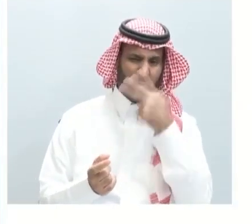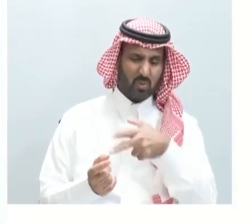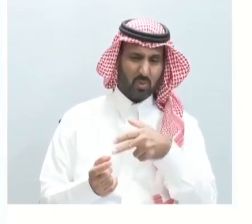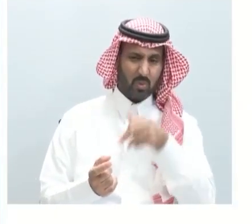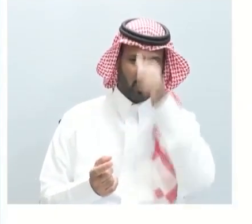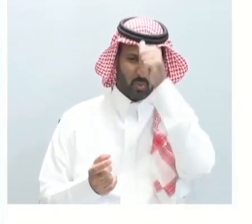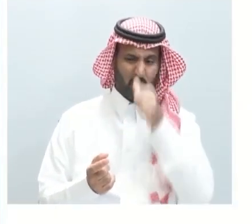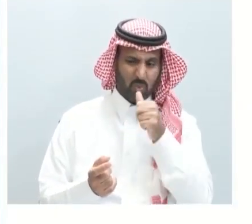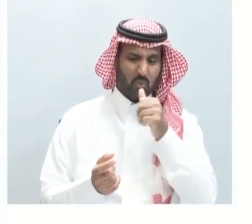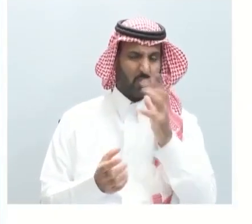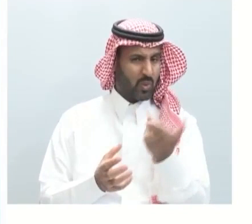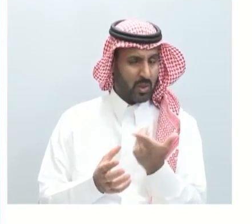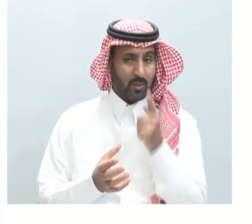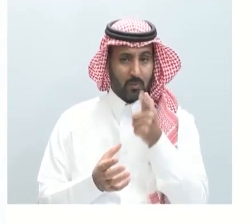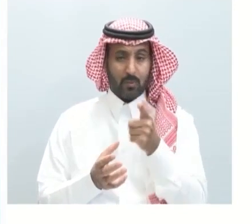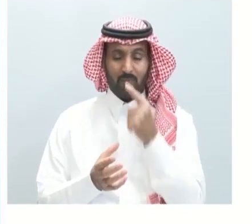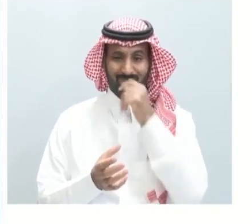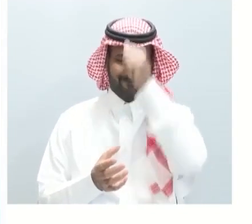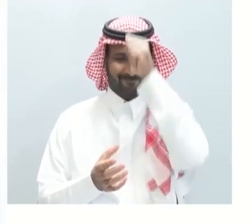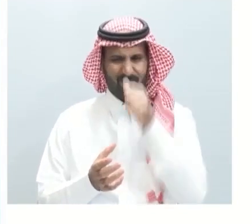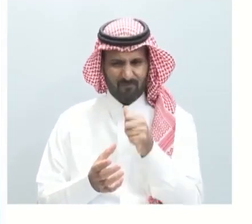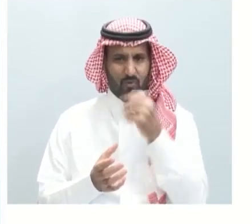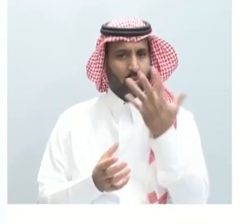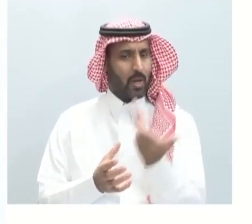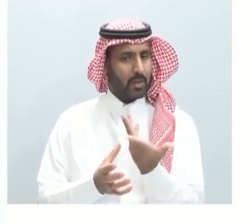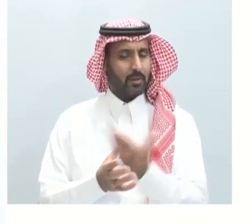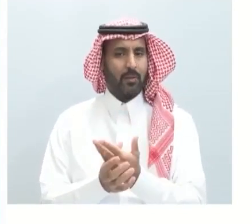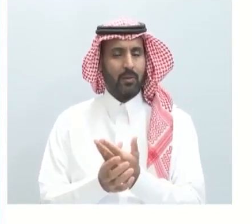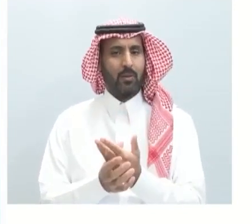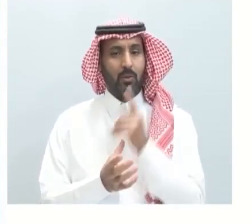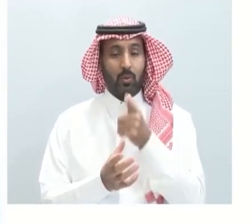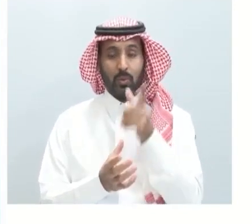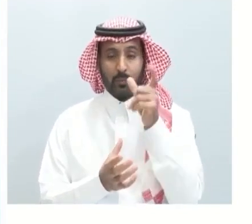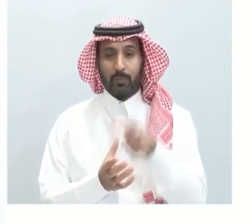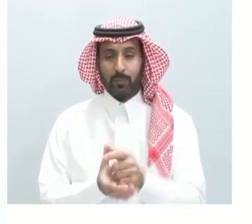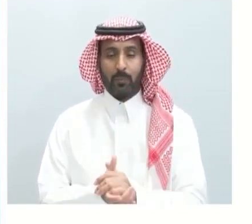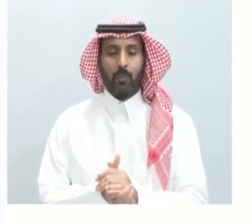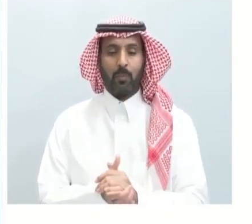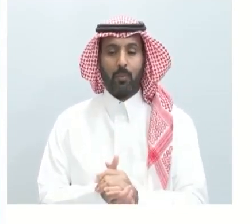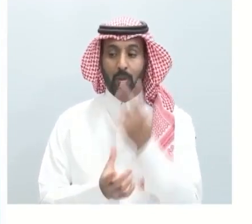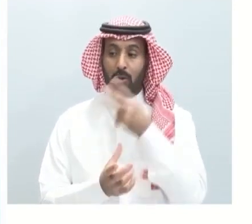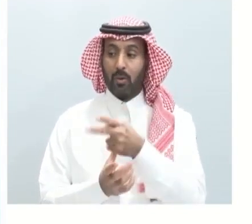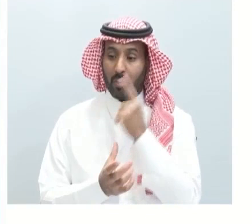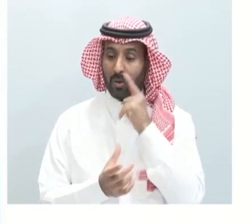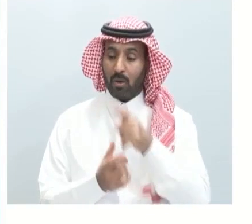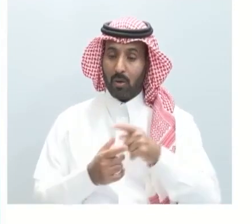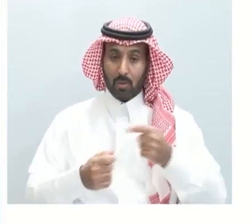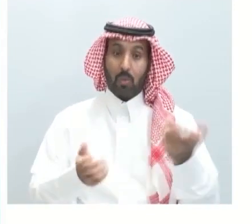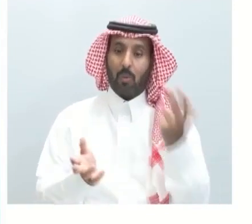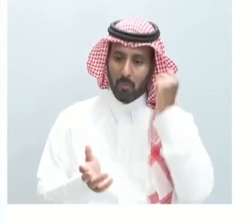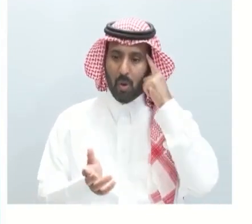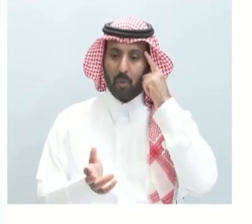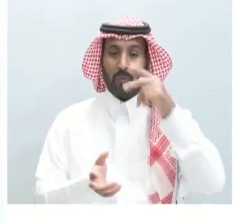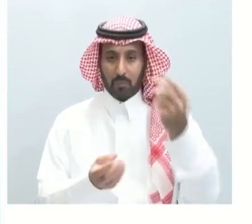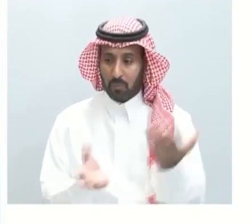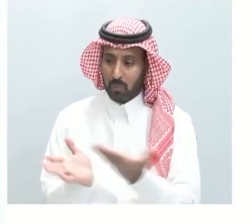red see red of course means angry what makes you angry what makes you see red did anyone ever roll out the red carpet for